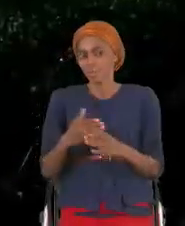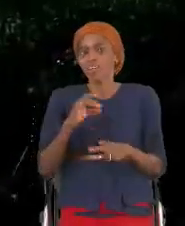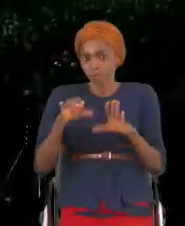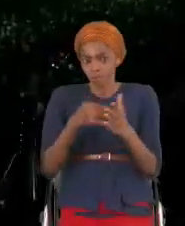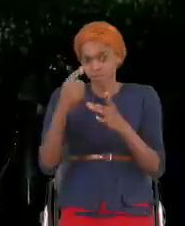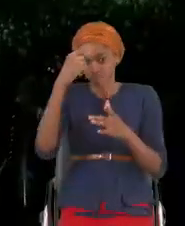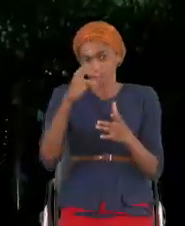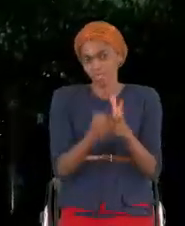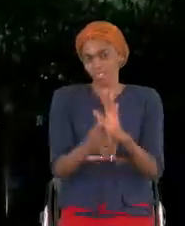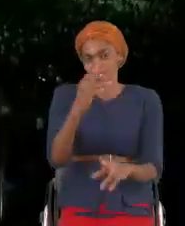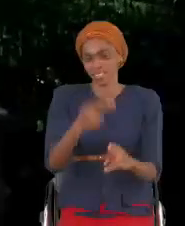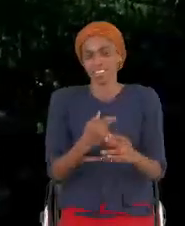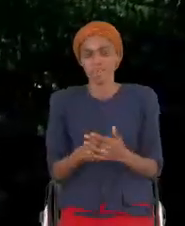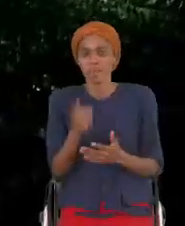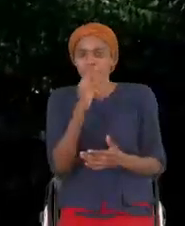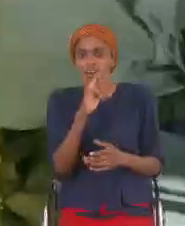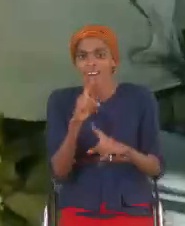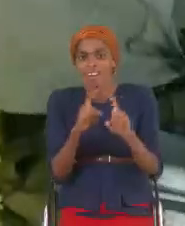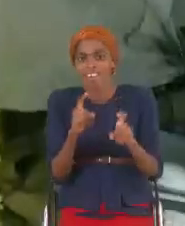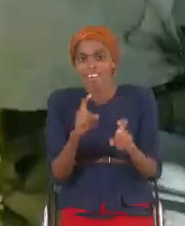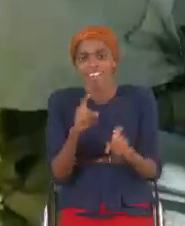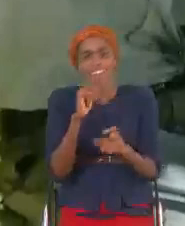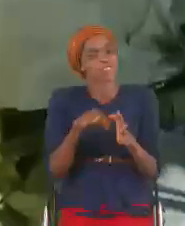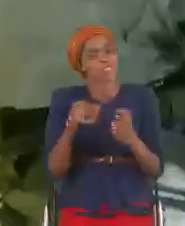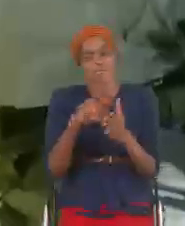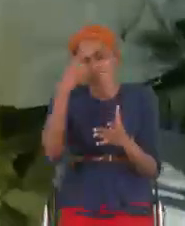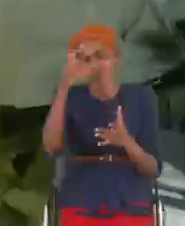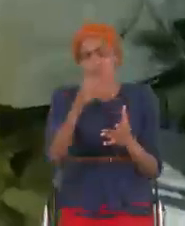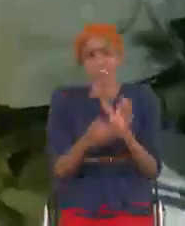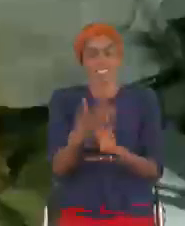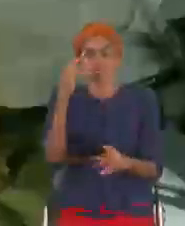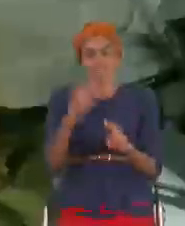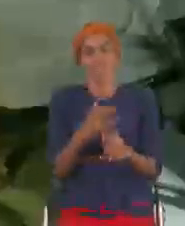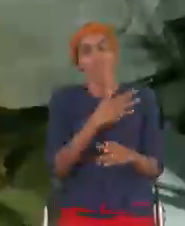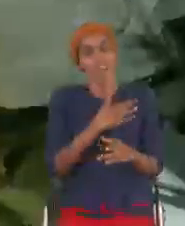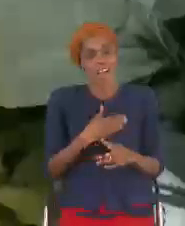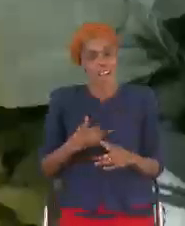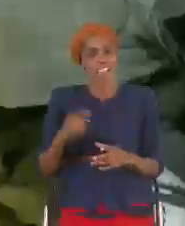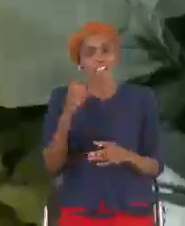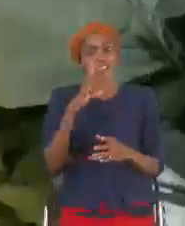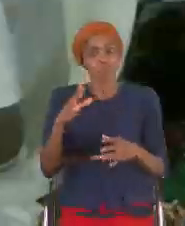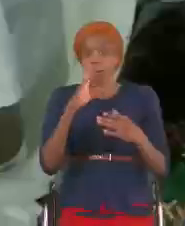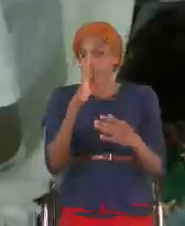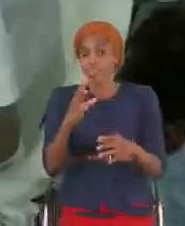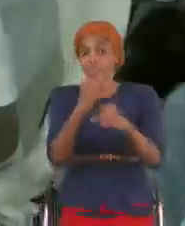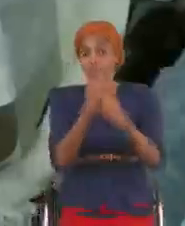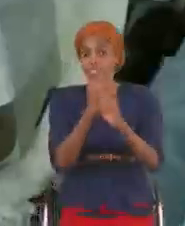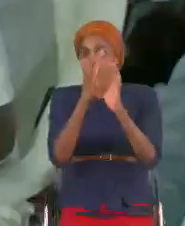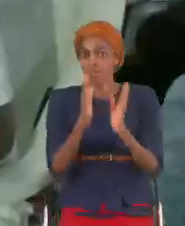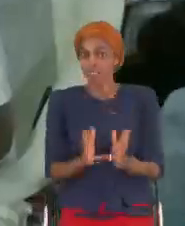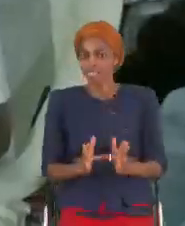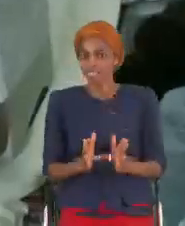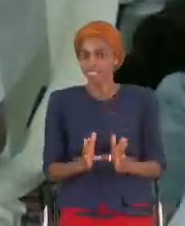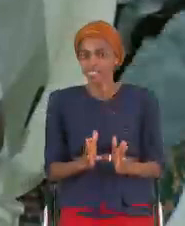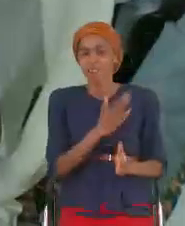you. What are you? I said he'll do it for you. And you'll be the recipient and